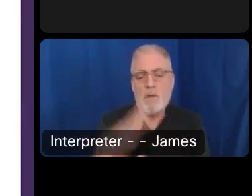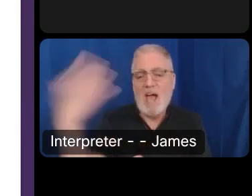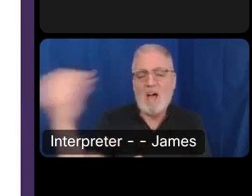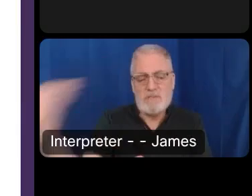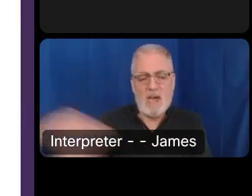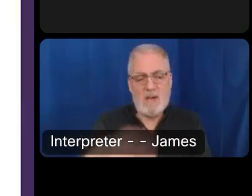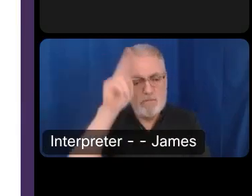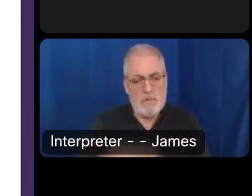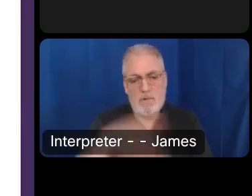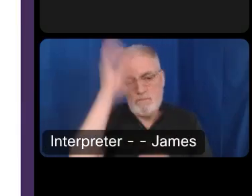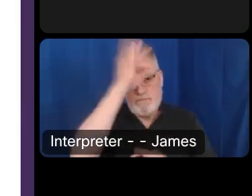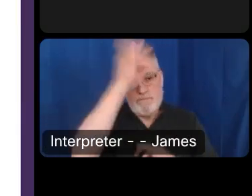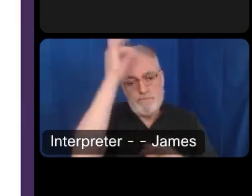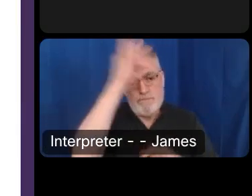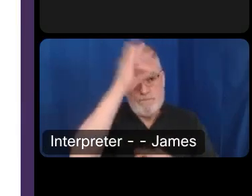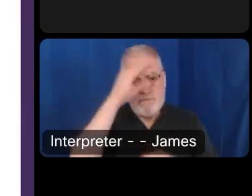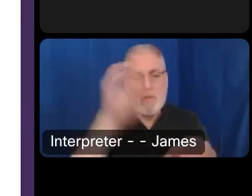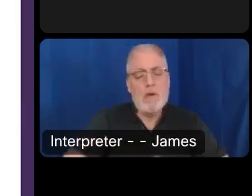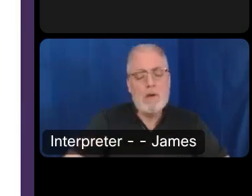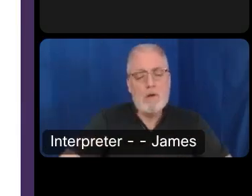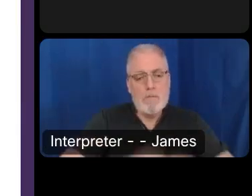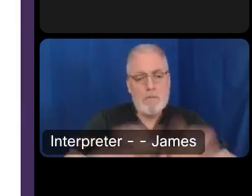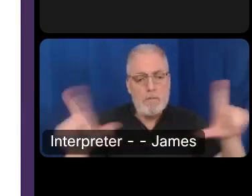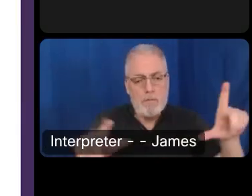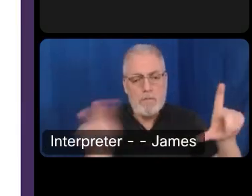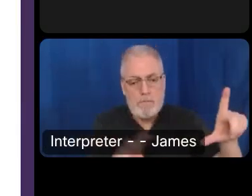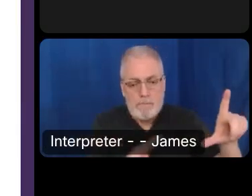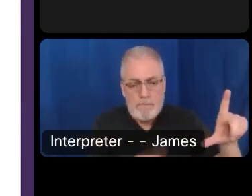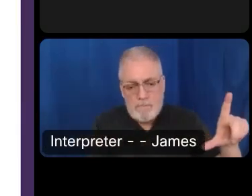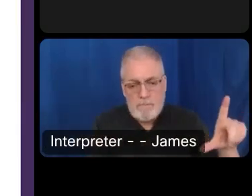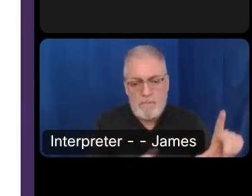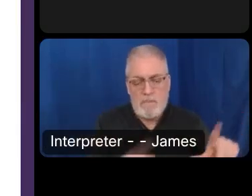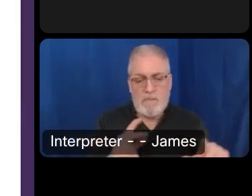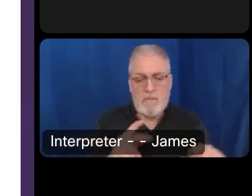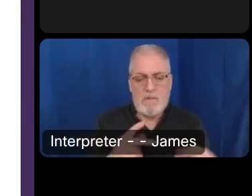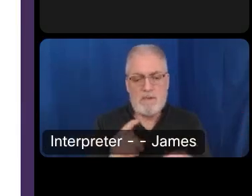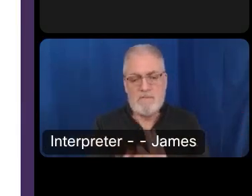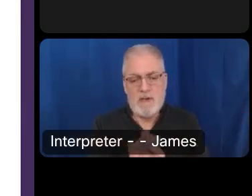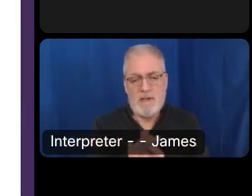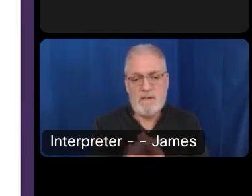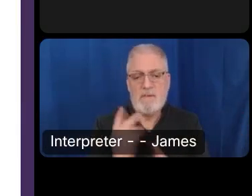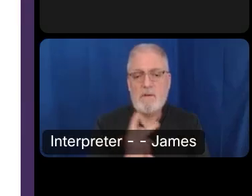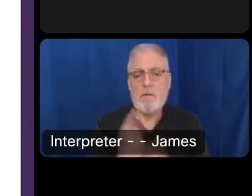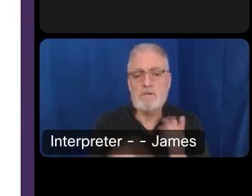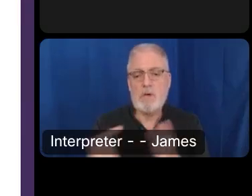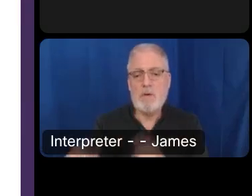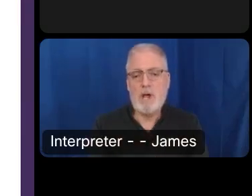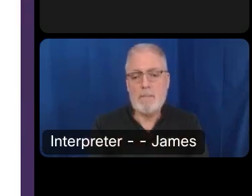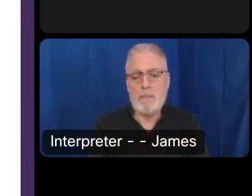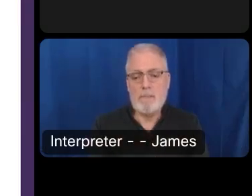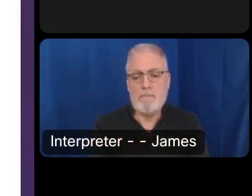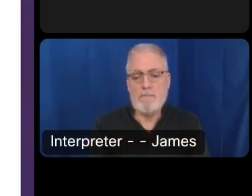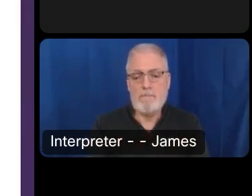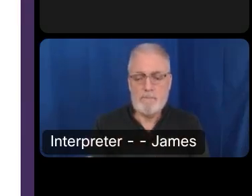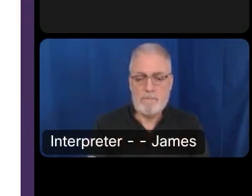to all those consumers that are going to the website to try to find information. Yeah, that website is very confusing. I